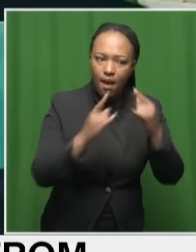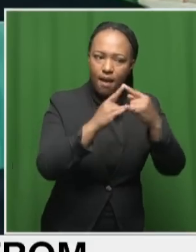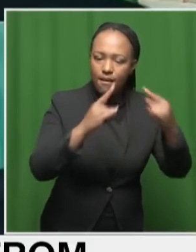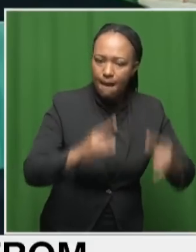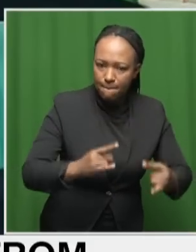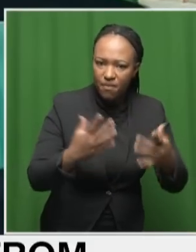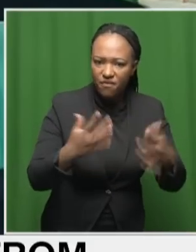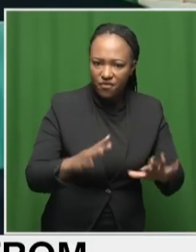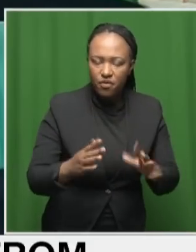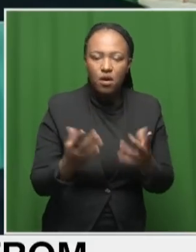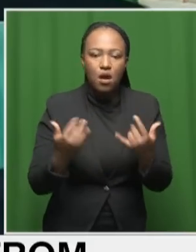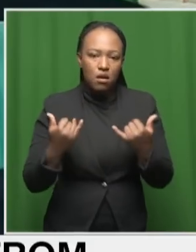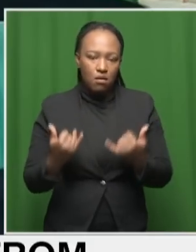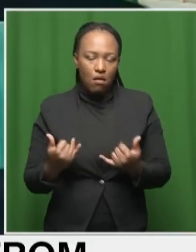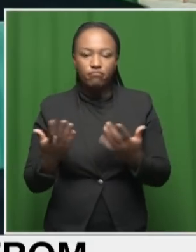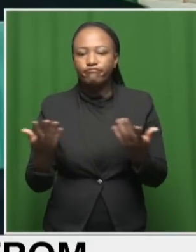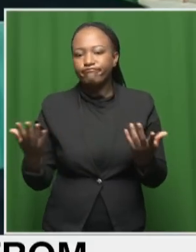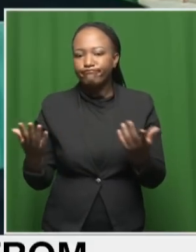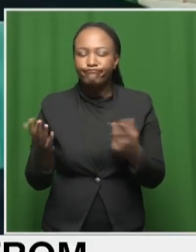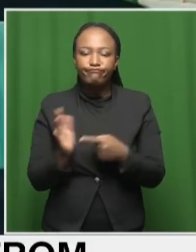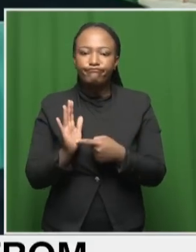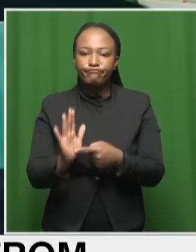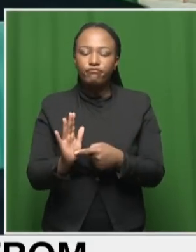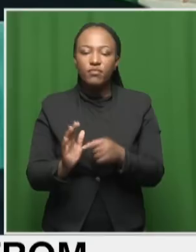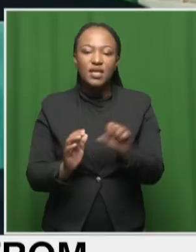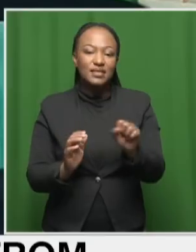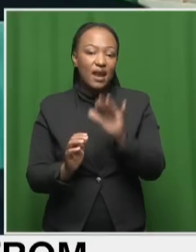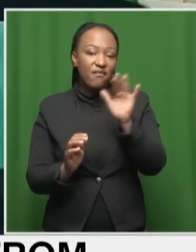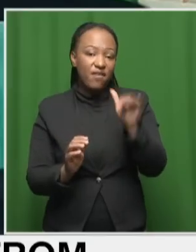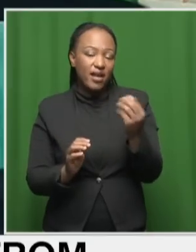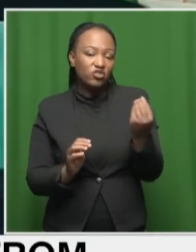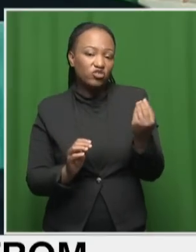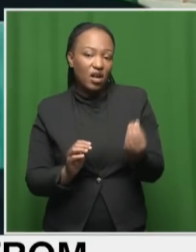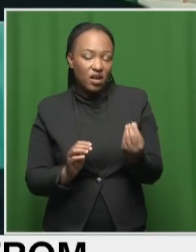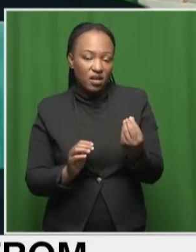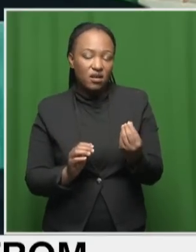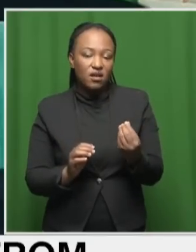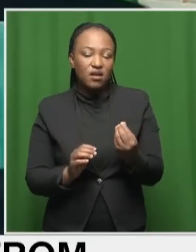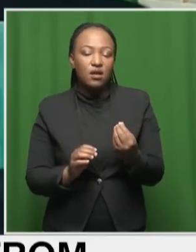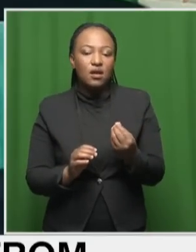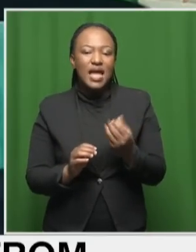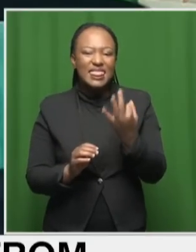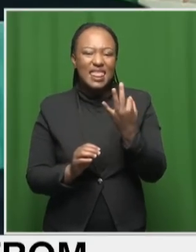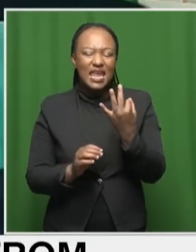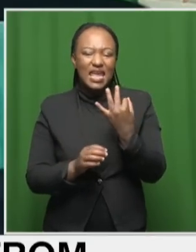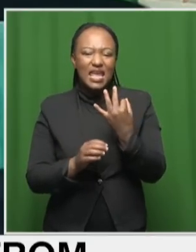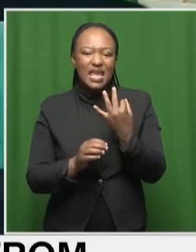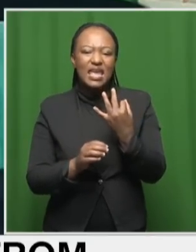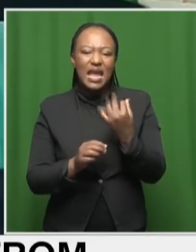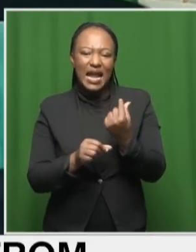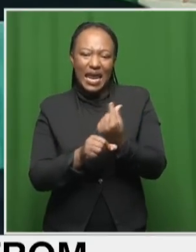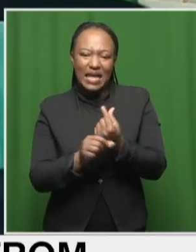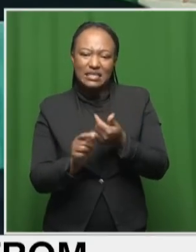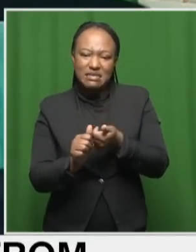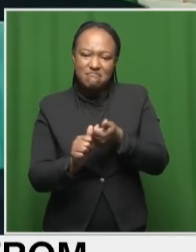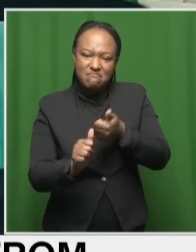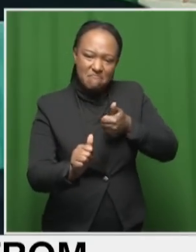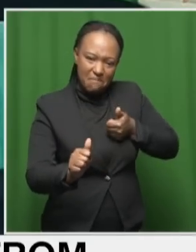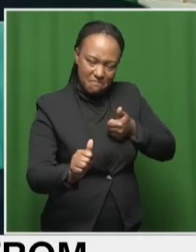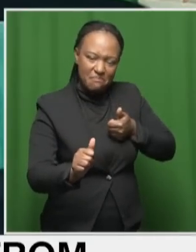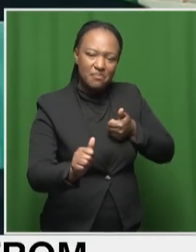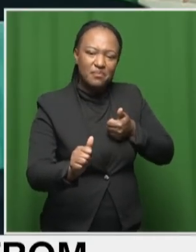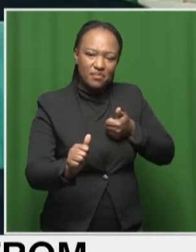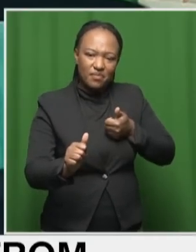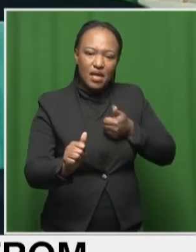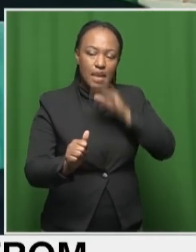etc. And what you see, the PIRLS results showing, is that the average South African child is 3 grade levels behind the average grade 4 child